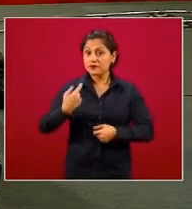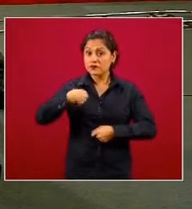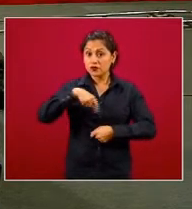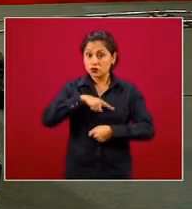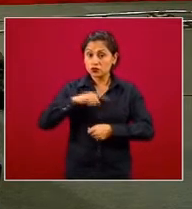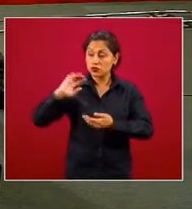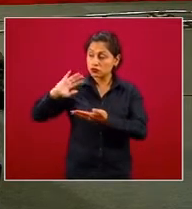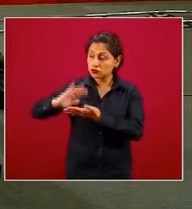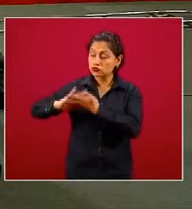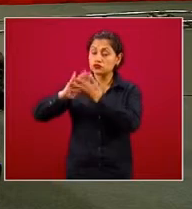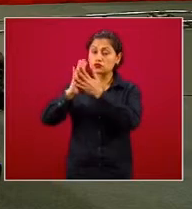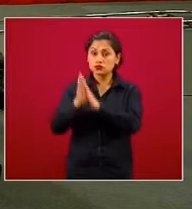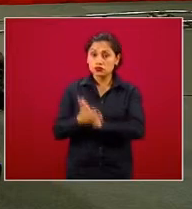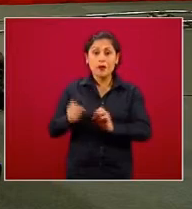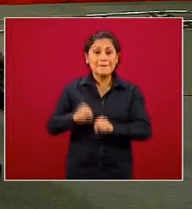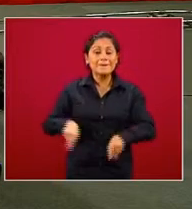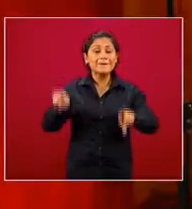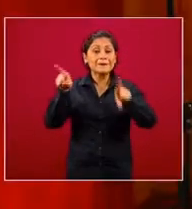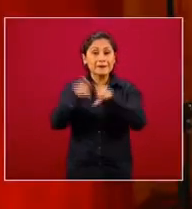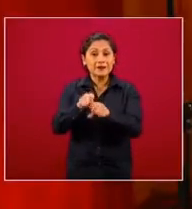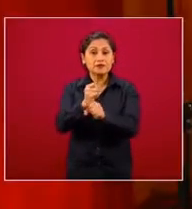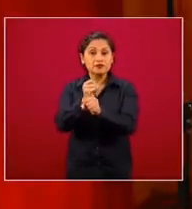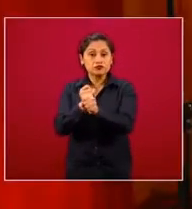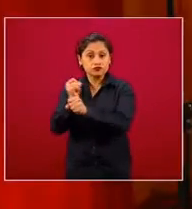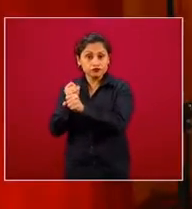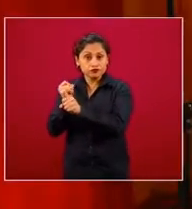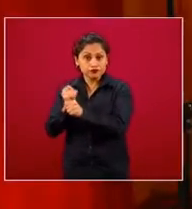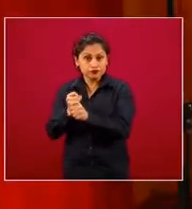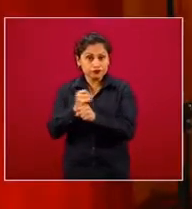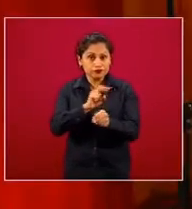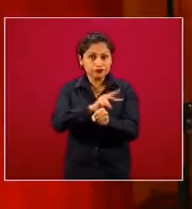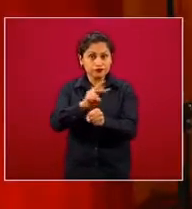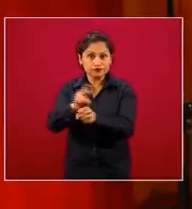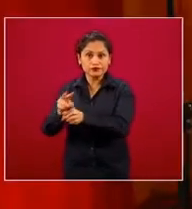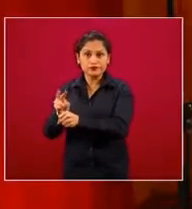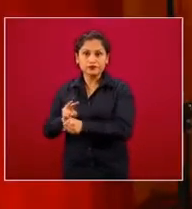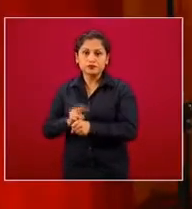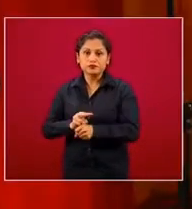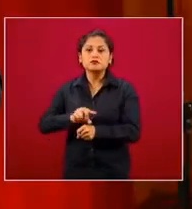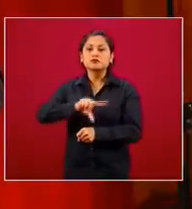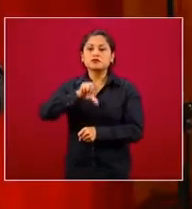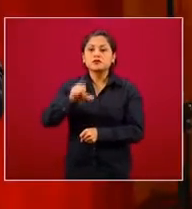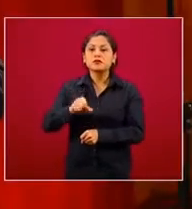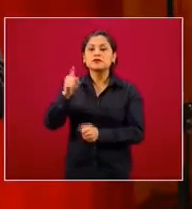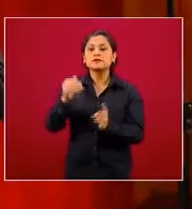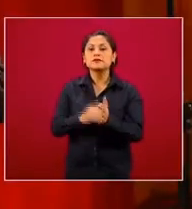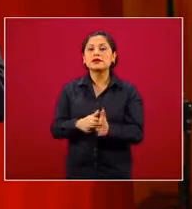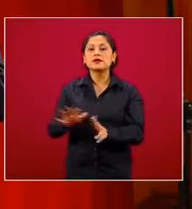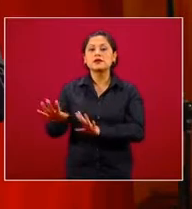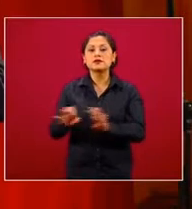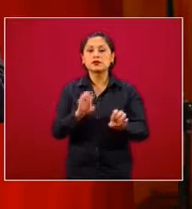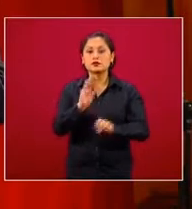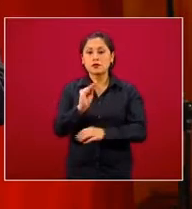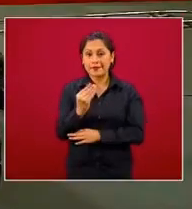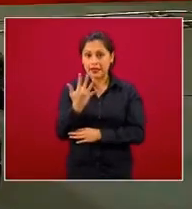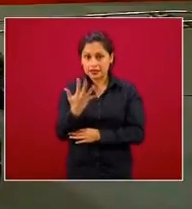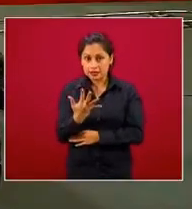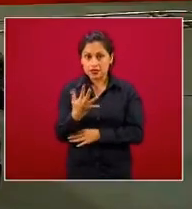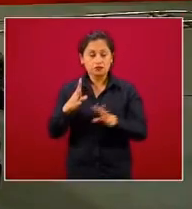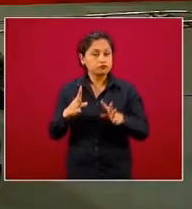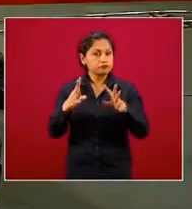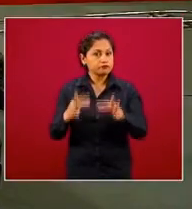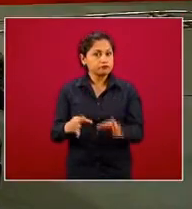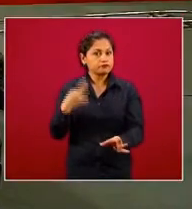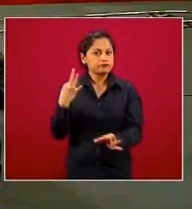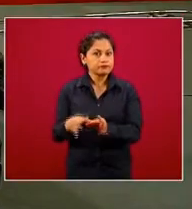Our contemporary model, thanks, was worked on and updated in